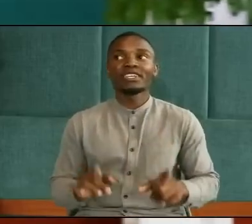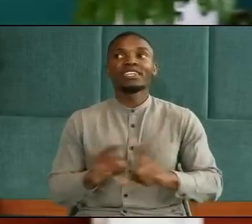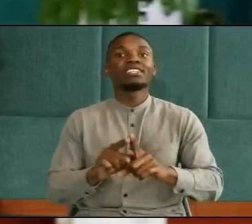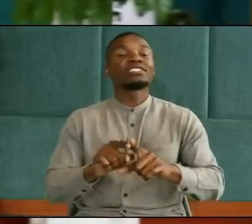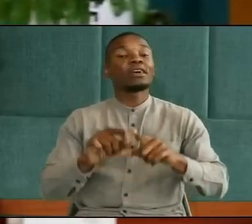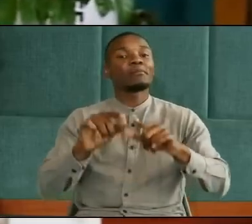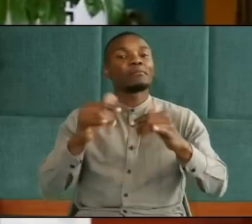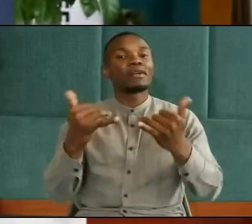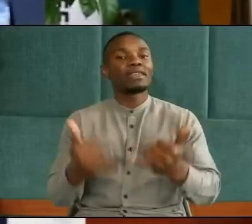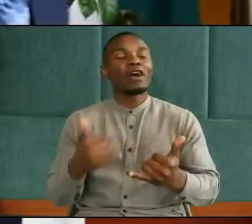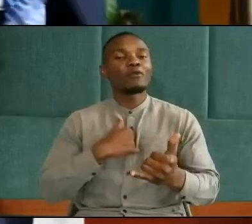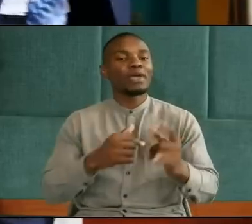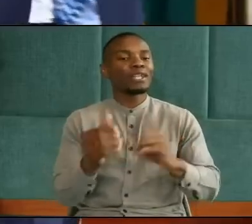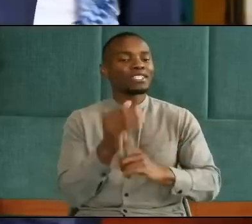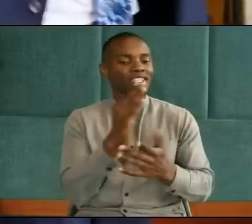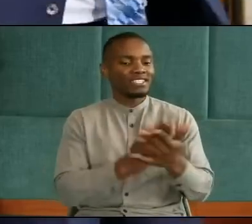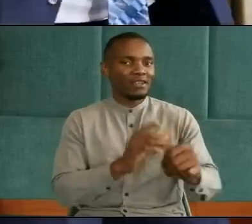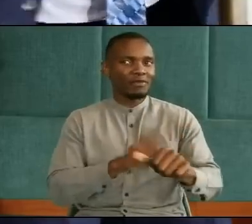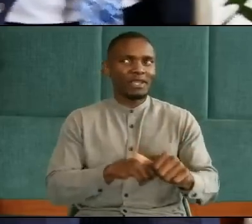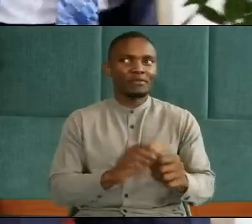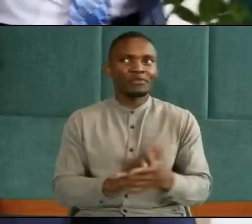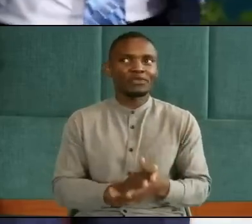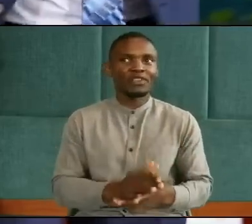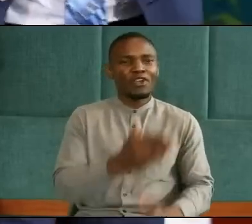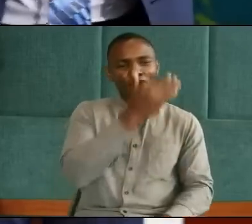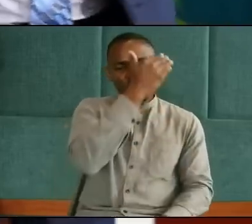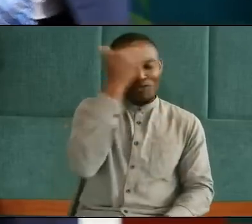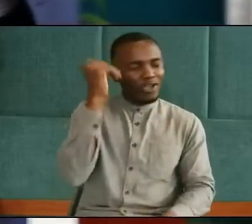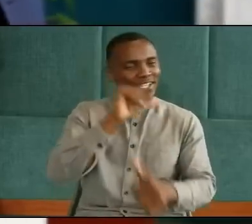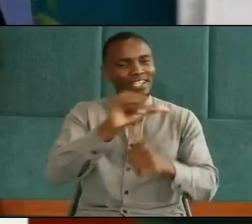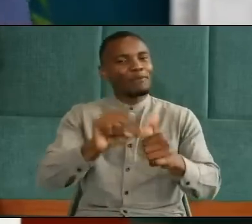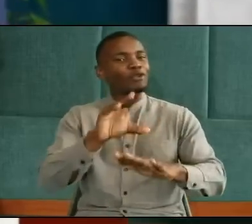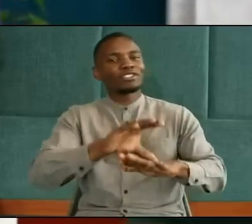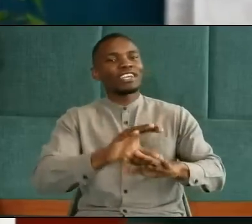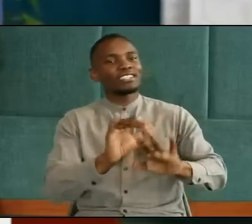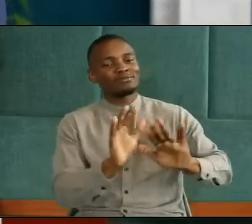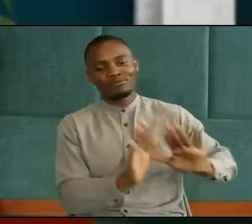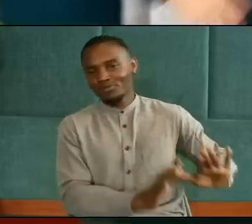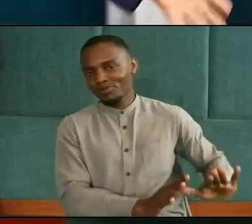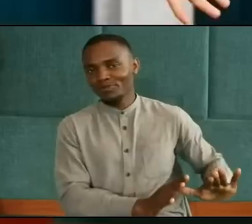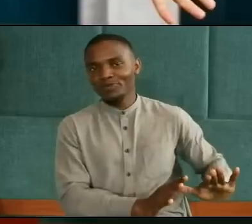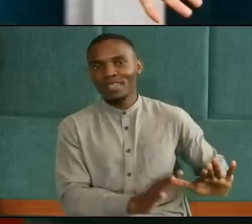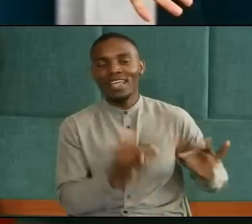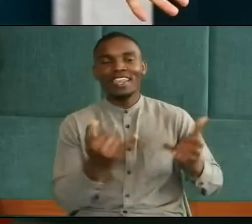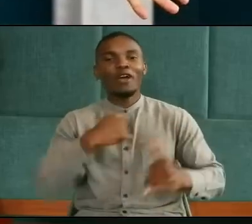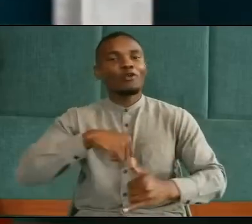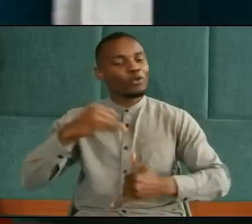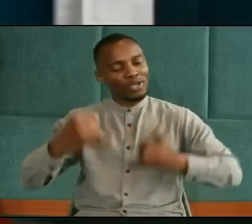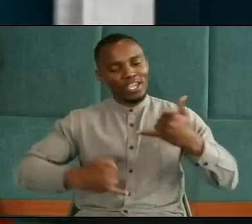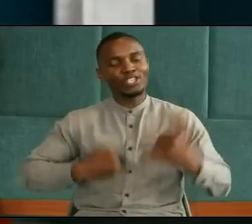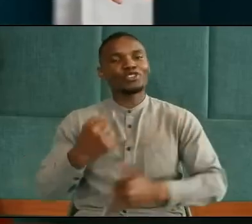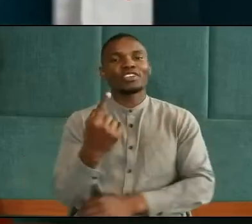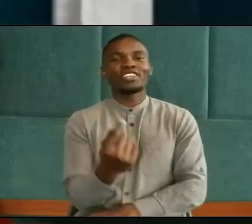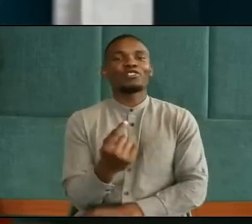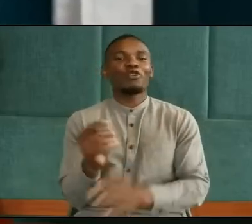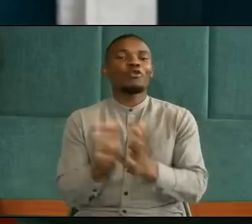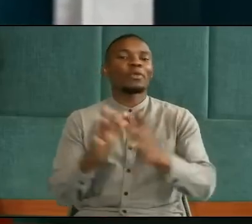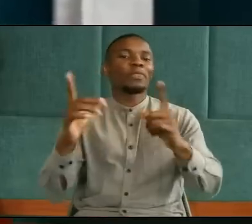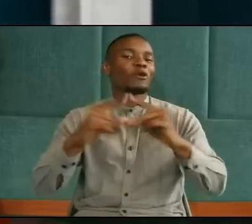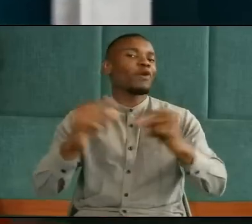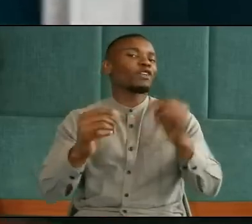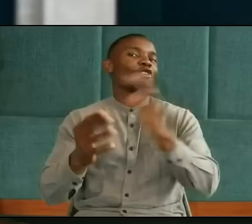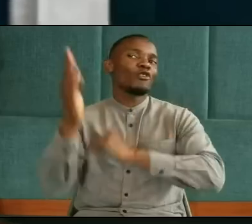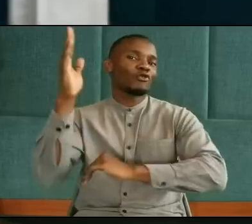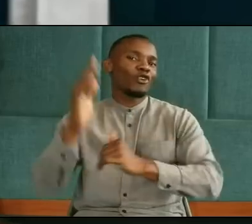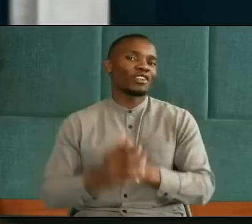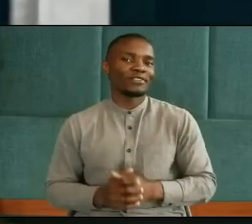the next few moments. Forget that you're in church. We're just going to have fun in the Word of God. Is that all